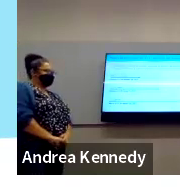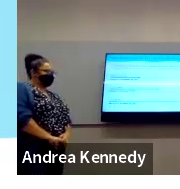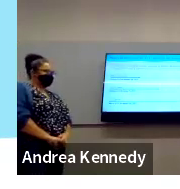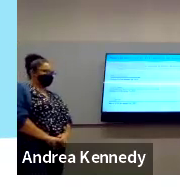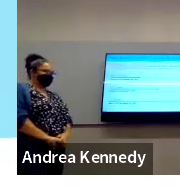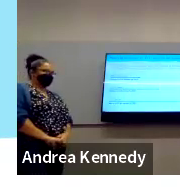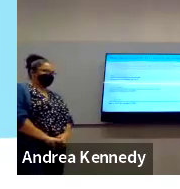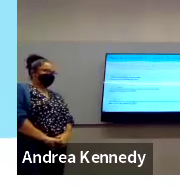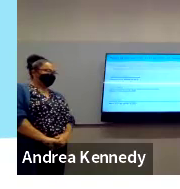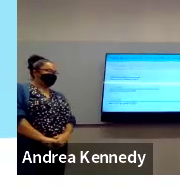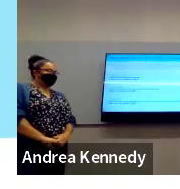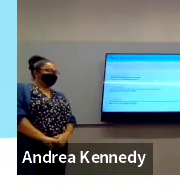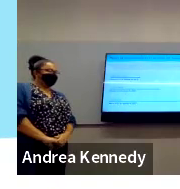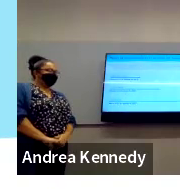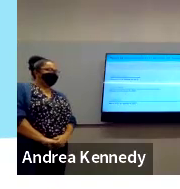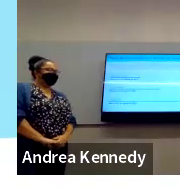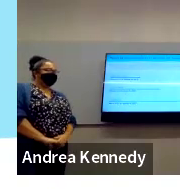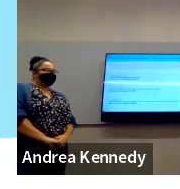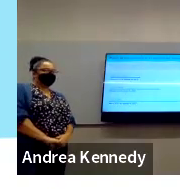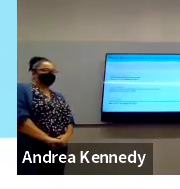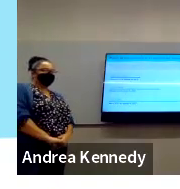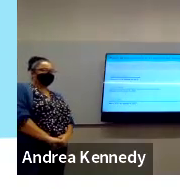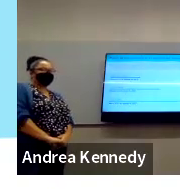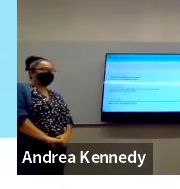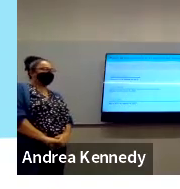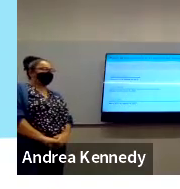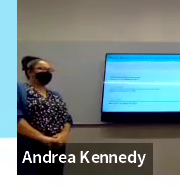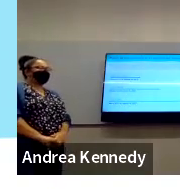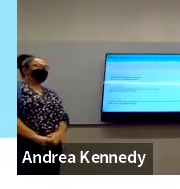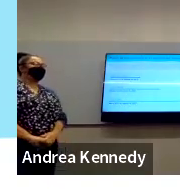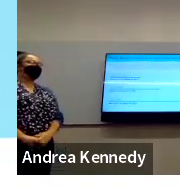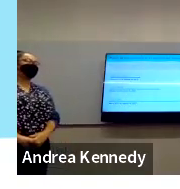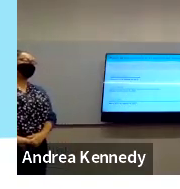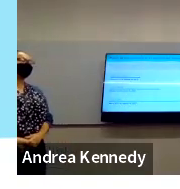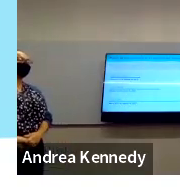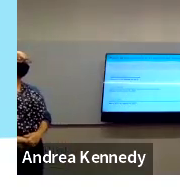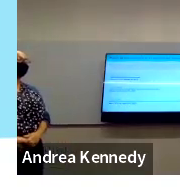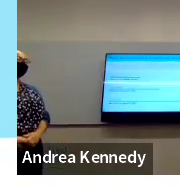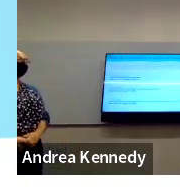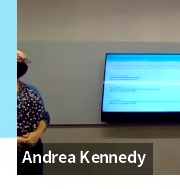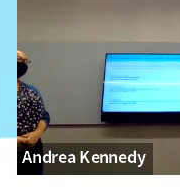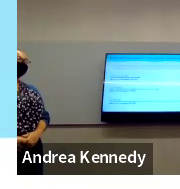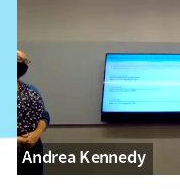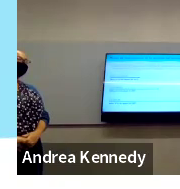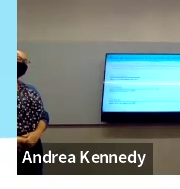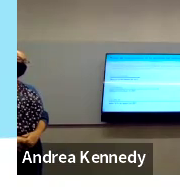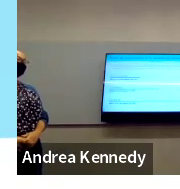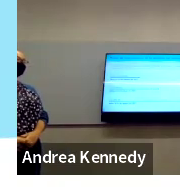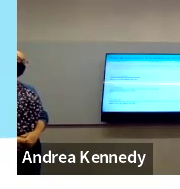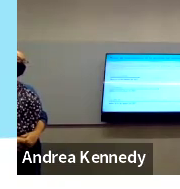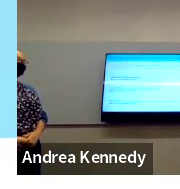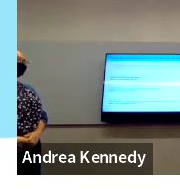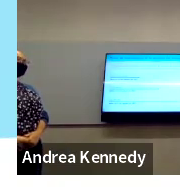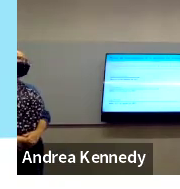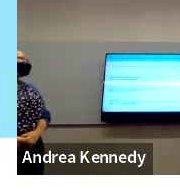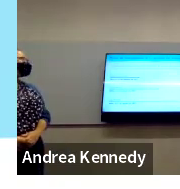no van a poder incorporar los servicios públicos a la renta y se les elimina RUBS, entonces no van a pagar